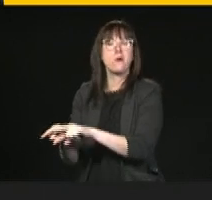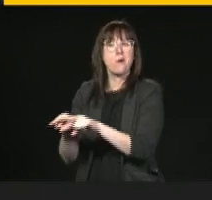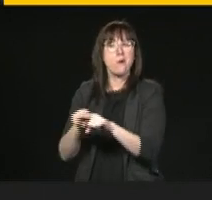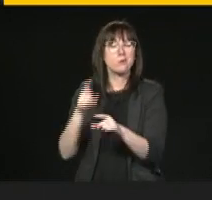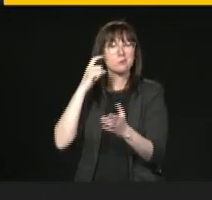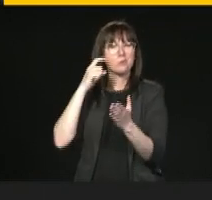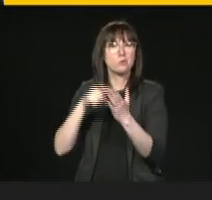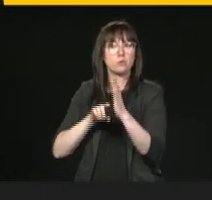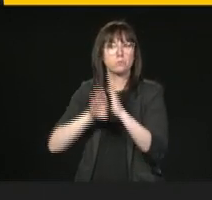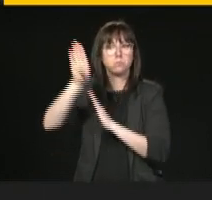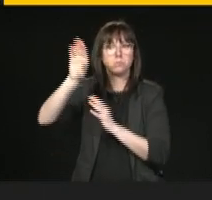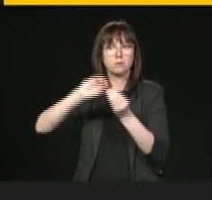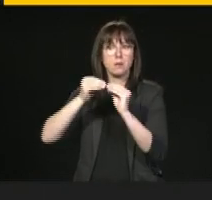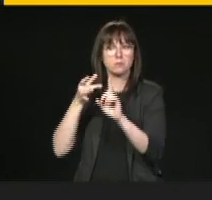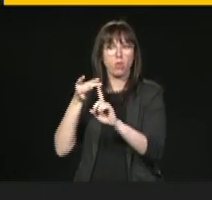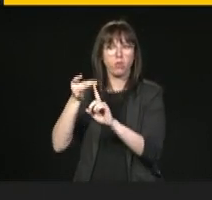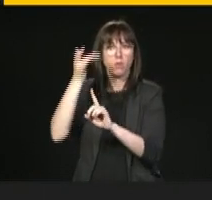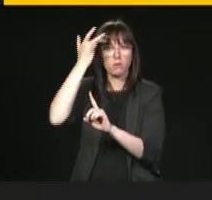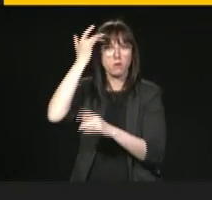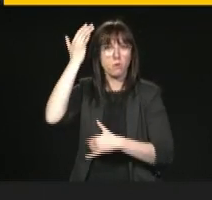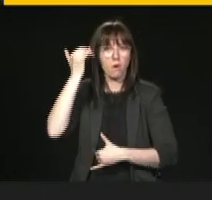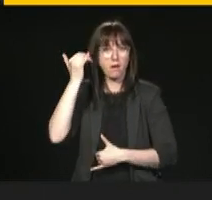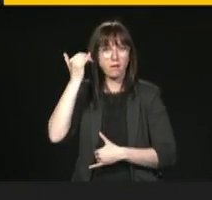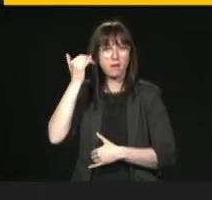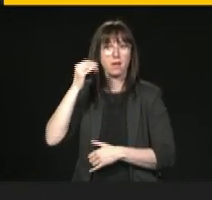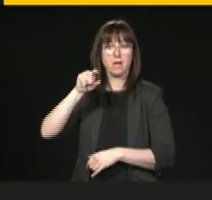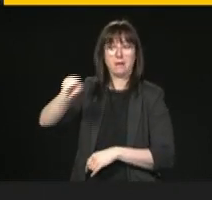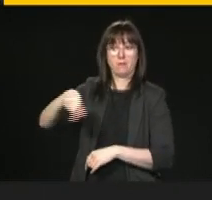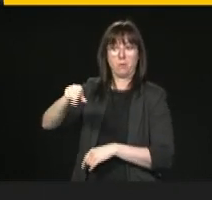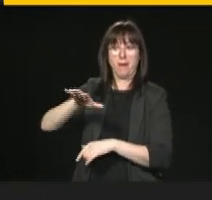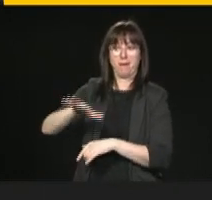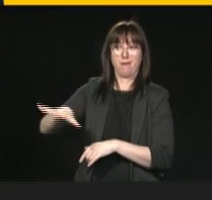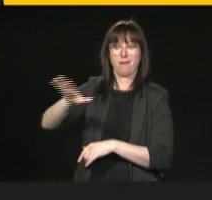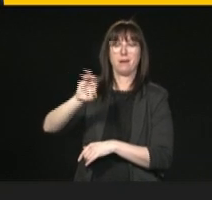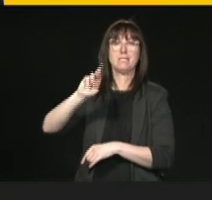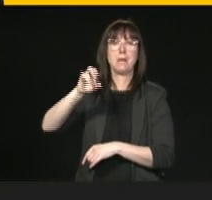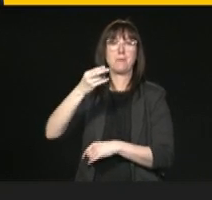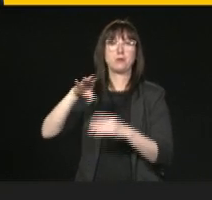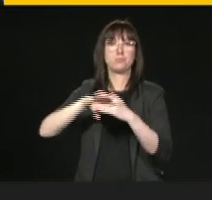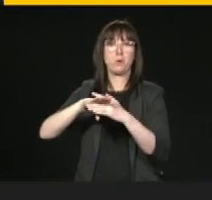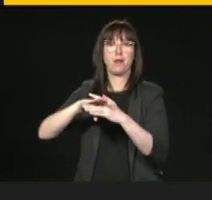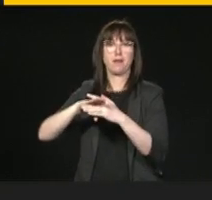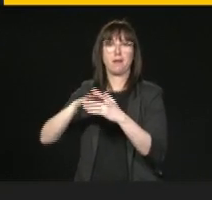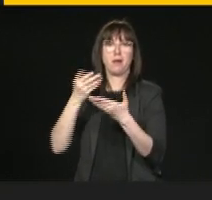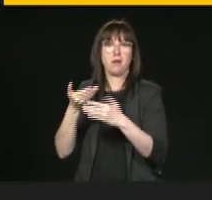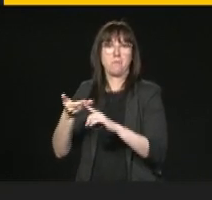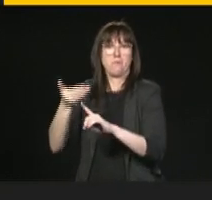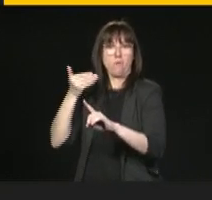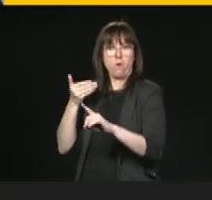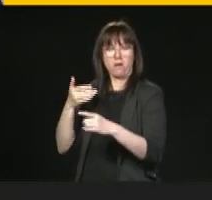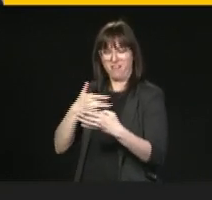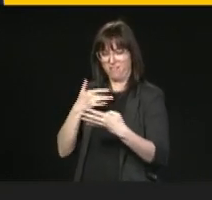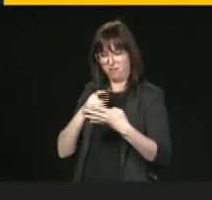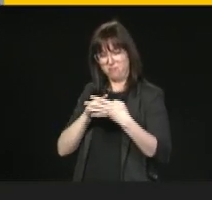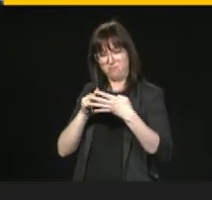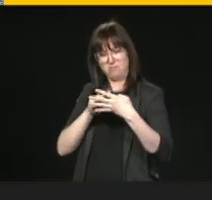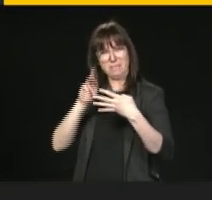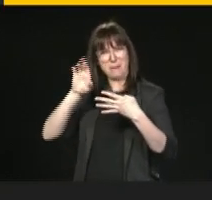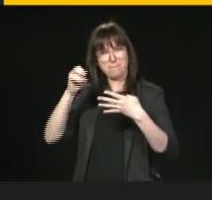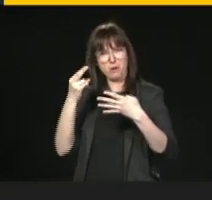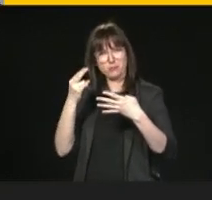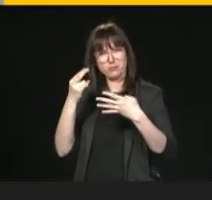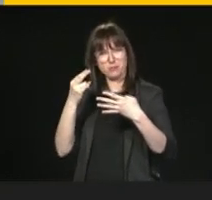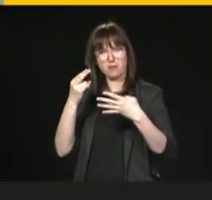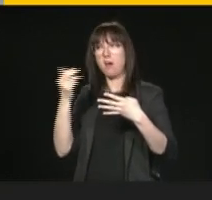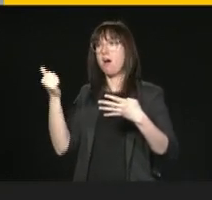rest of Canada, their March break was earlier. So I think it was at the beginning of March. And therefore, we're now seeing, as we always know, because of the